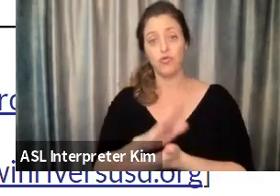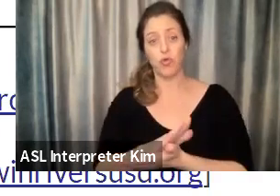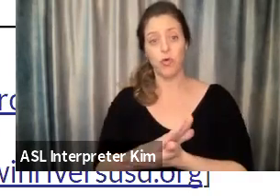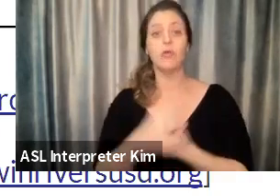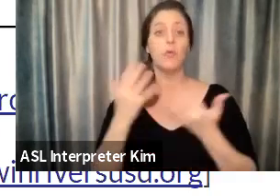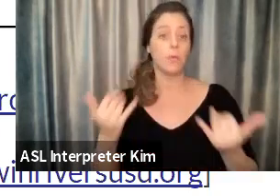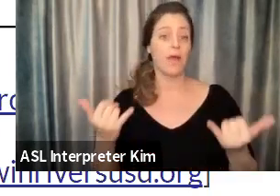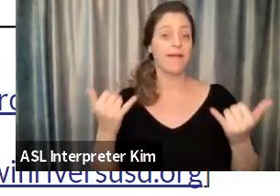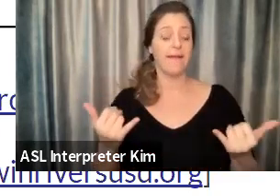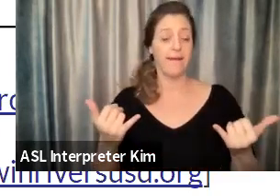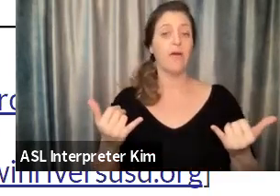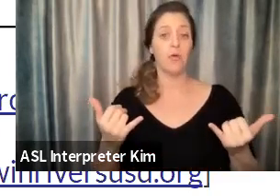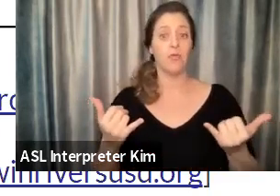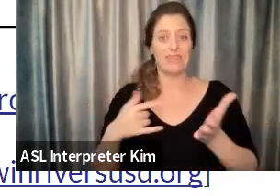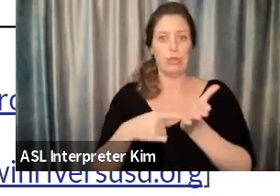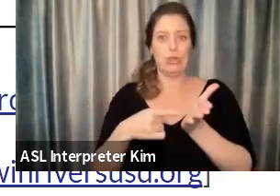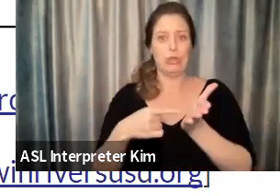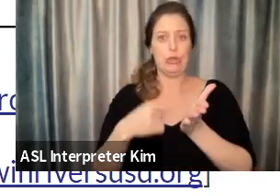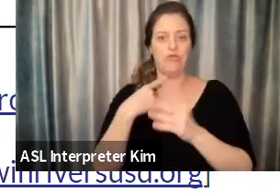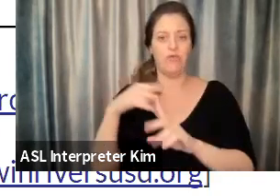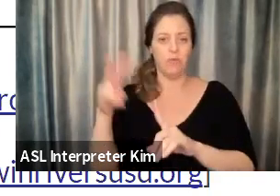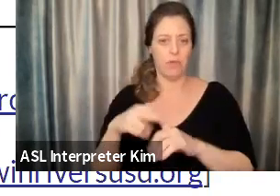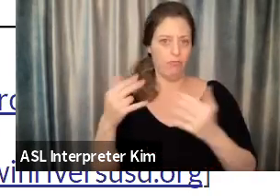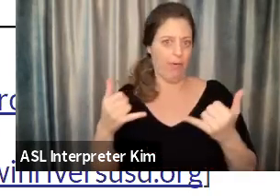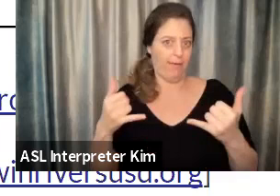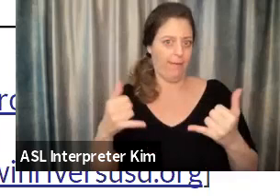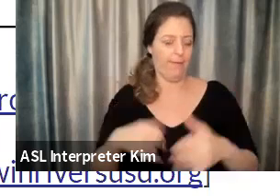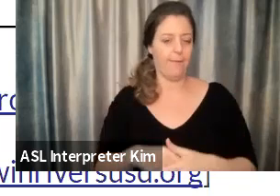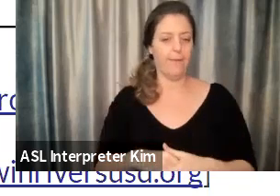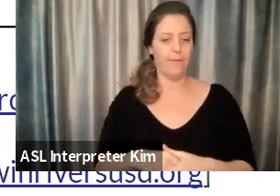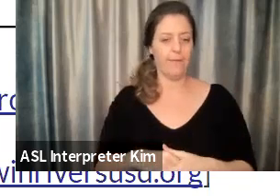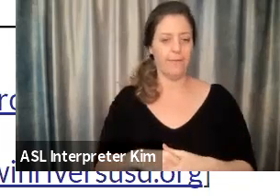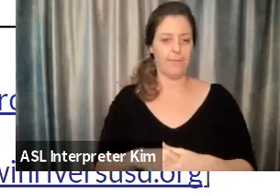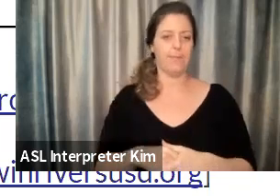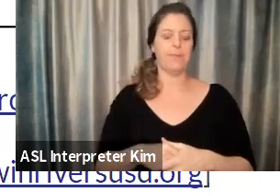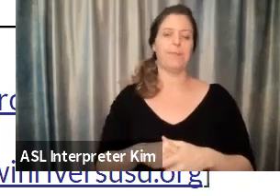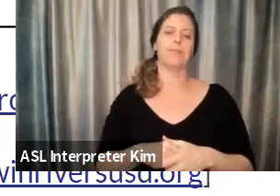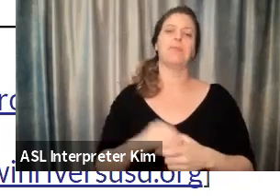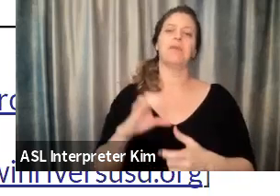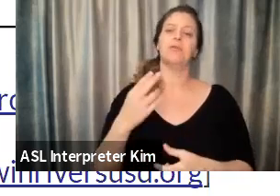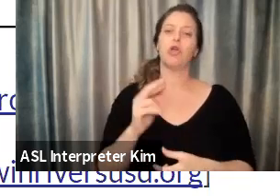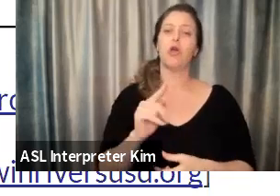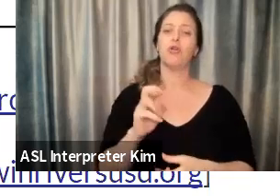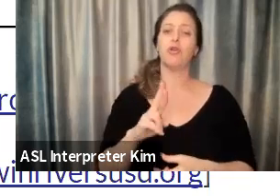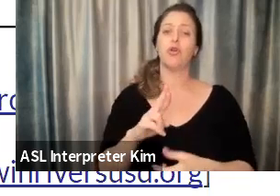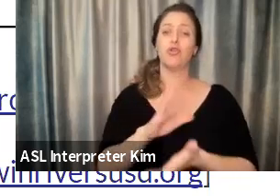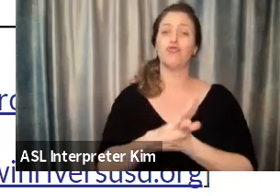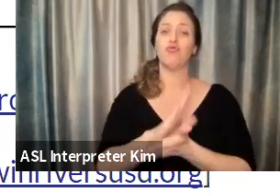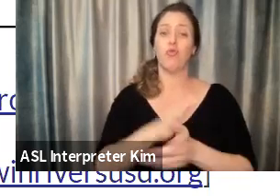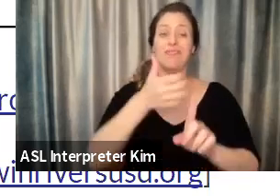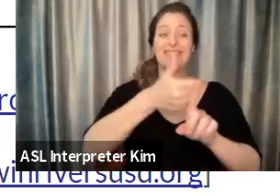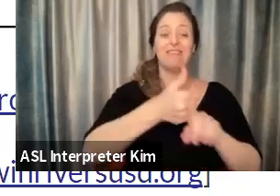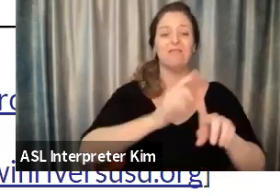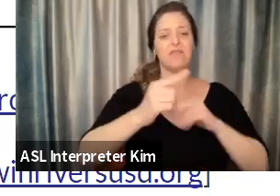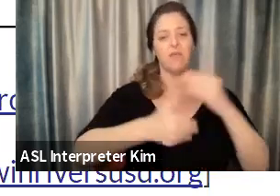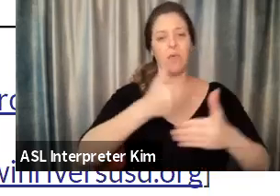they have their deadlines for applications. We want to let you know that charter schools have a different process when it comes to applying